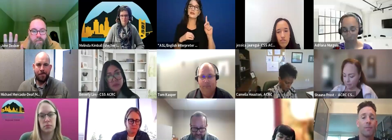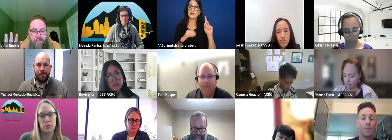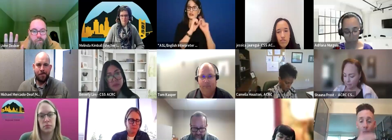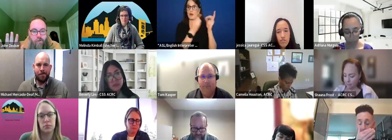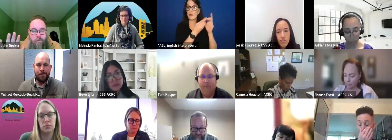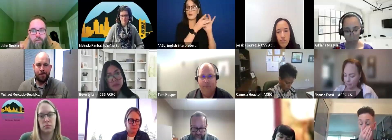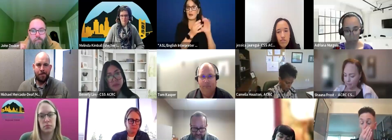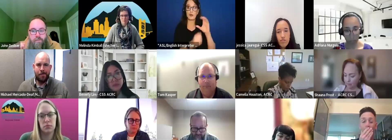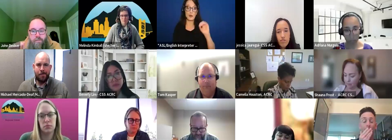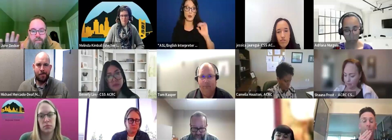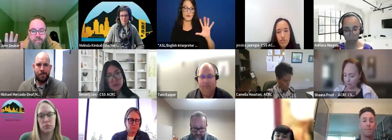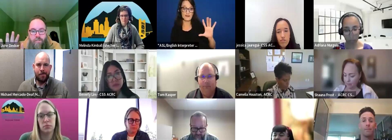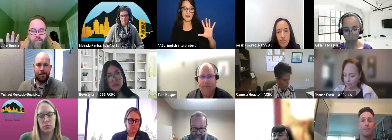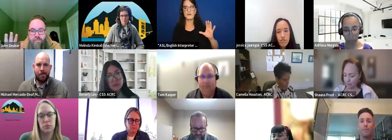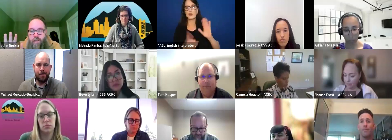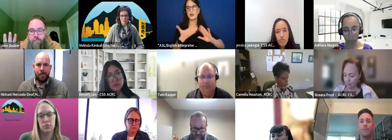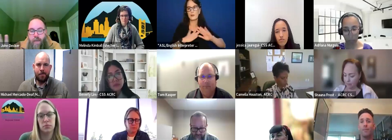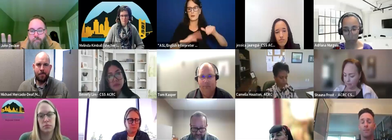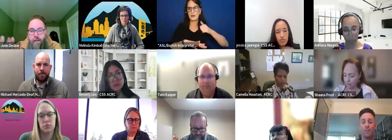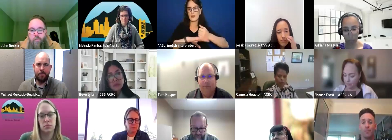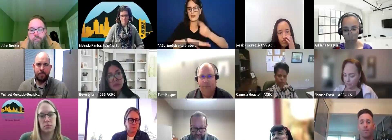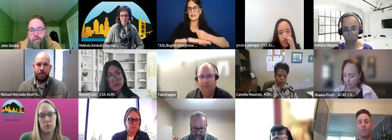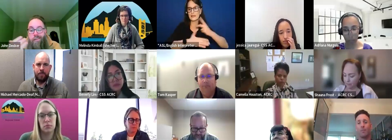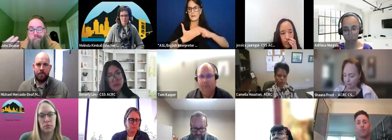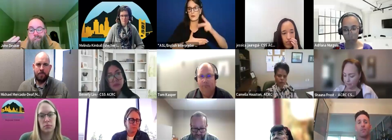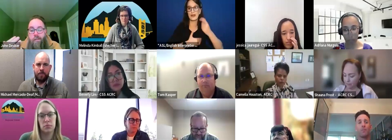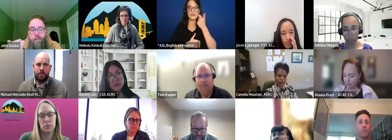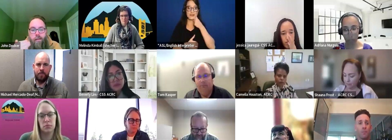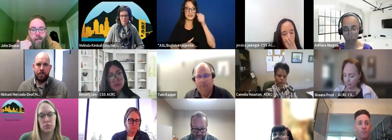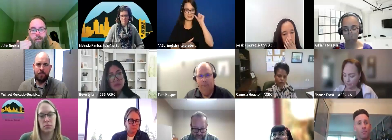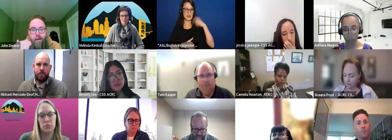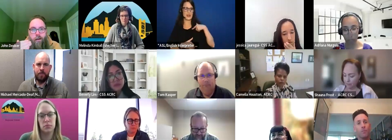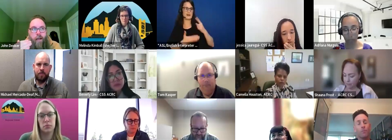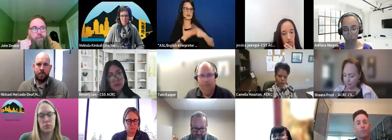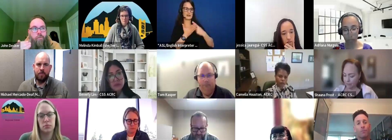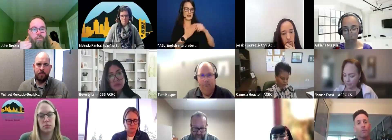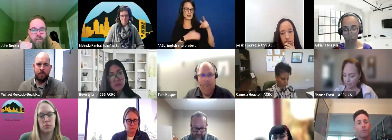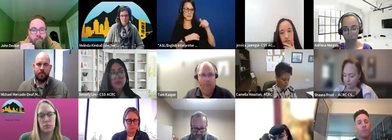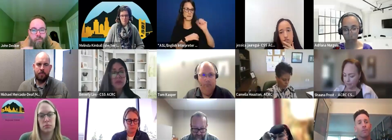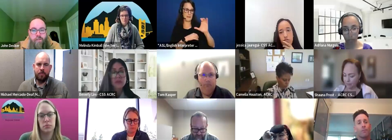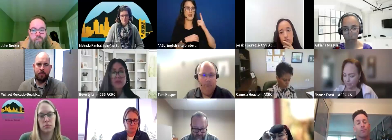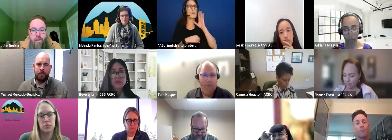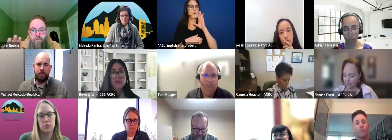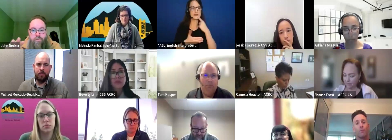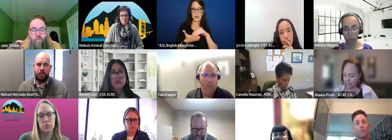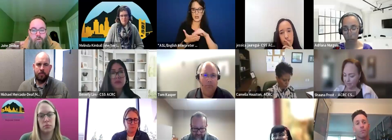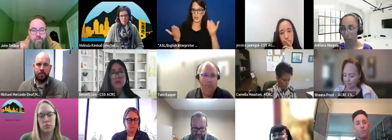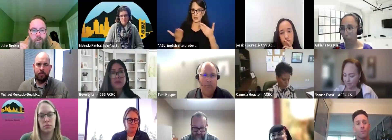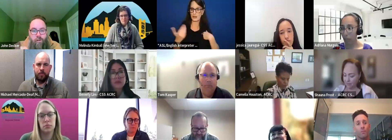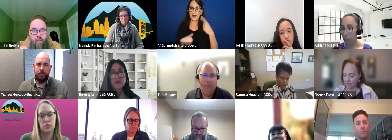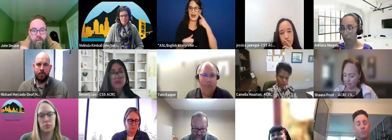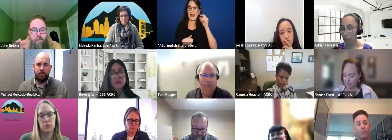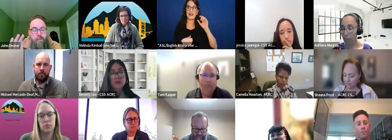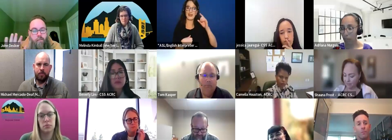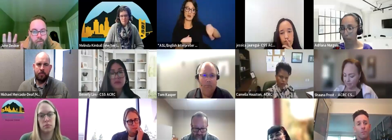the community-based day programming, there was a discussion yesterday at PAC, but I will repeat it here, that I don't think that they've fully defined what those work